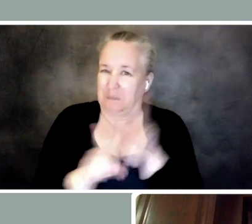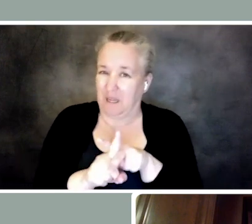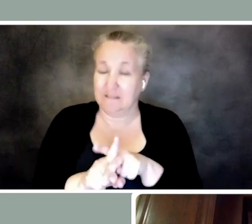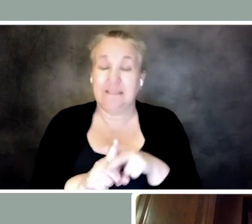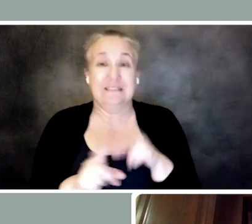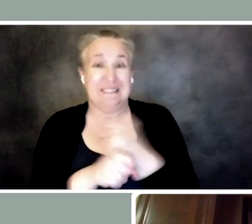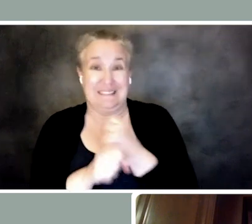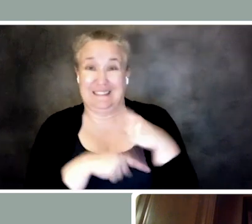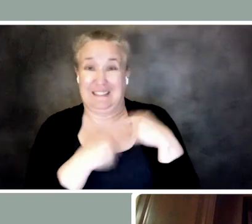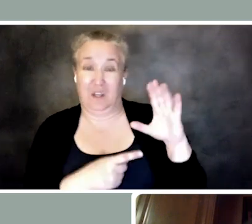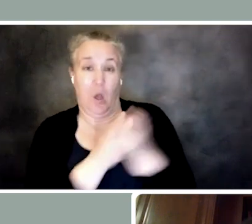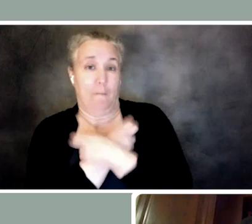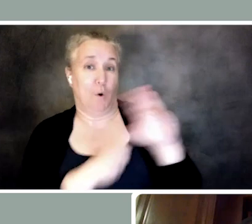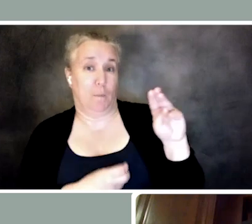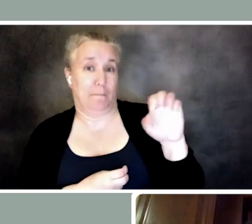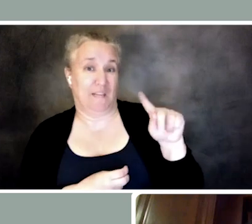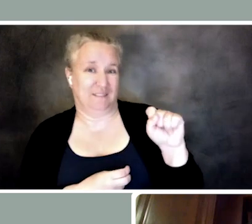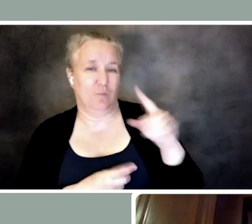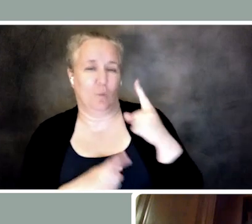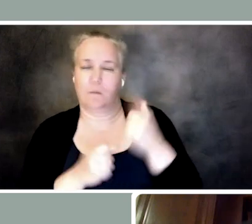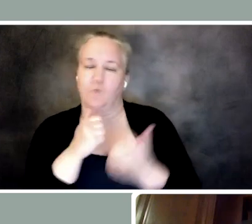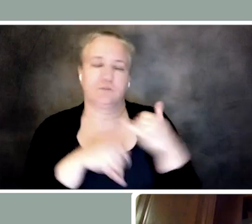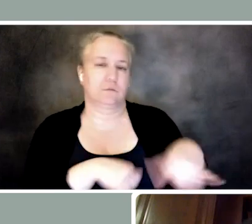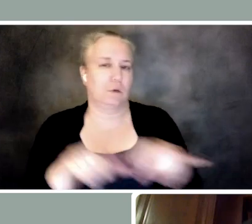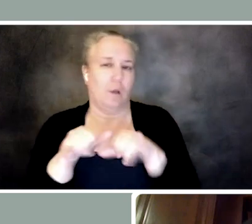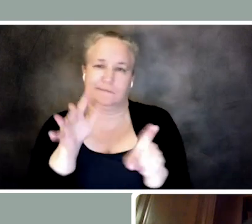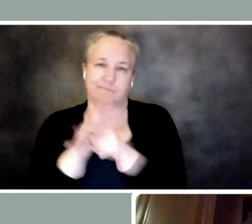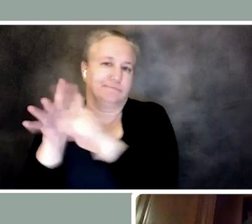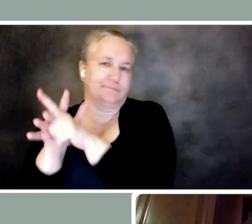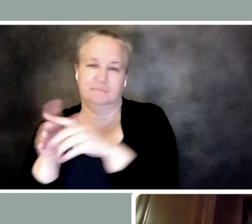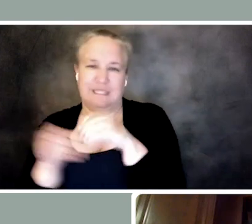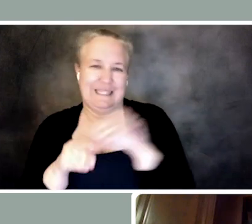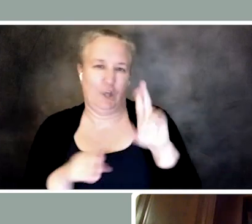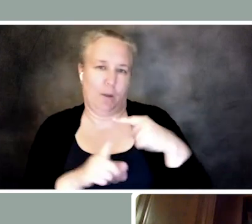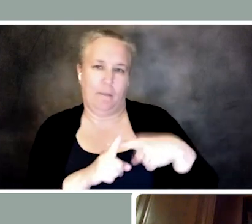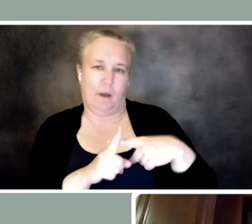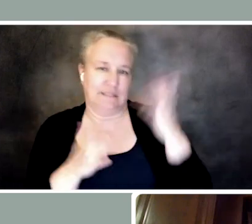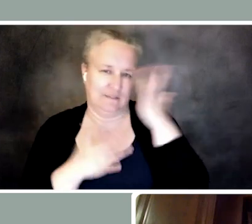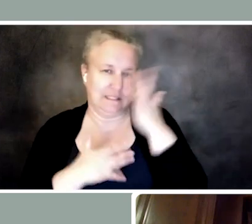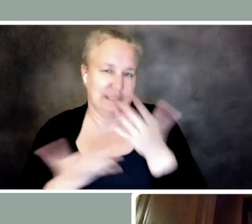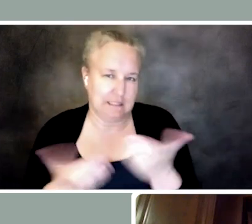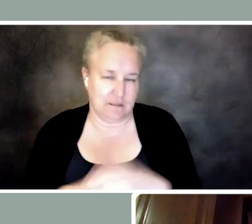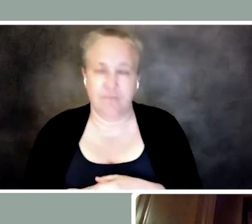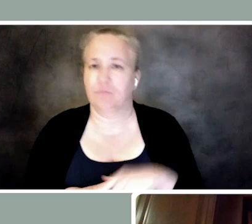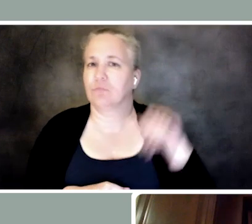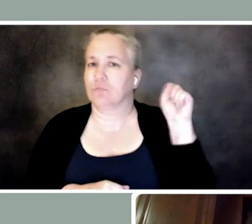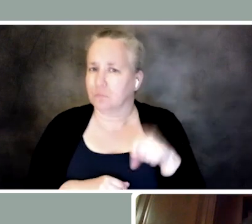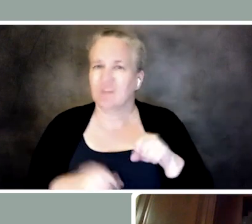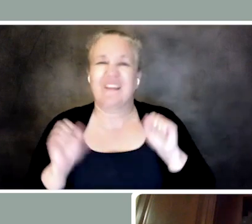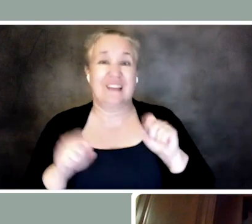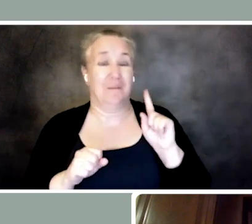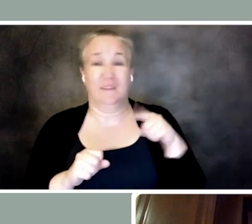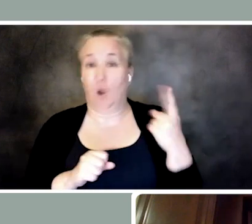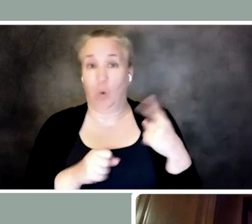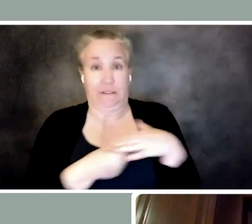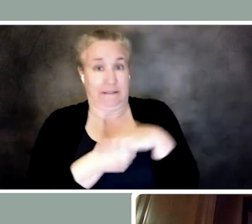are one of the most common presentation for recurrence in the ER positive disease. And yes, they can be the only site of